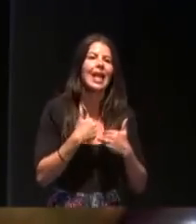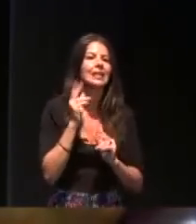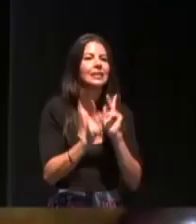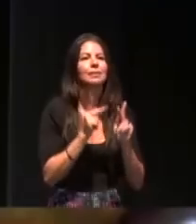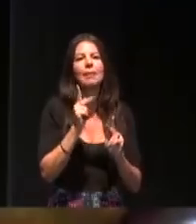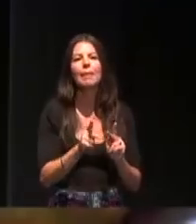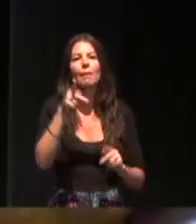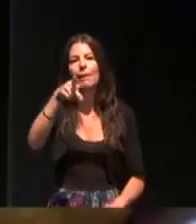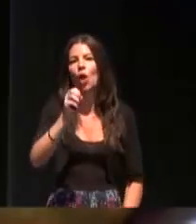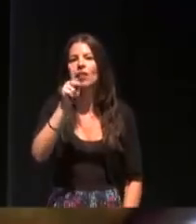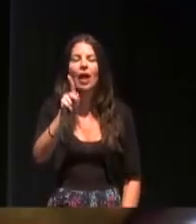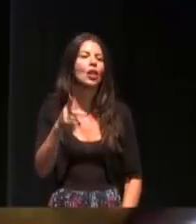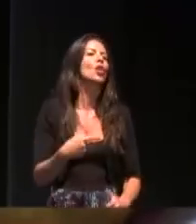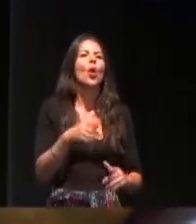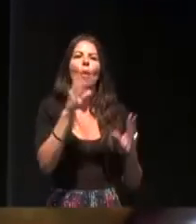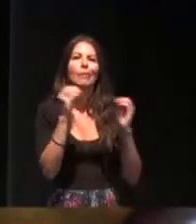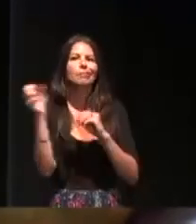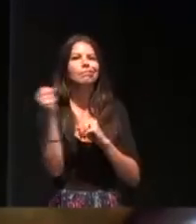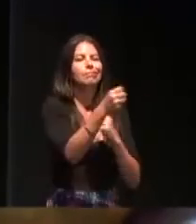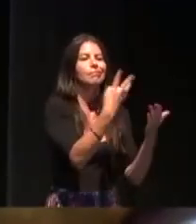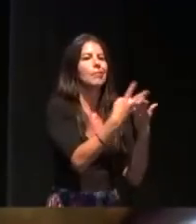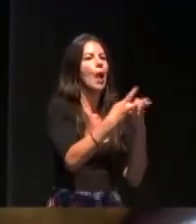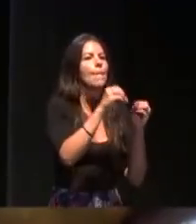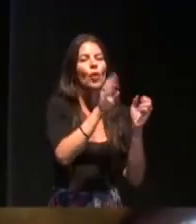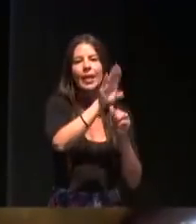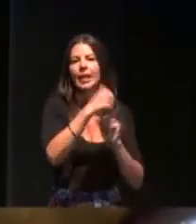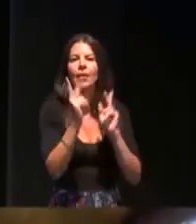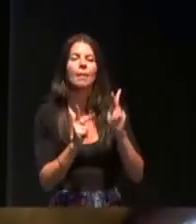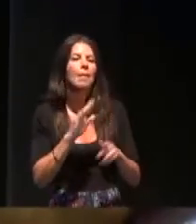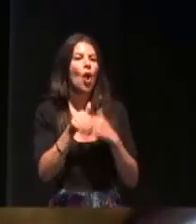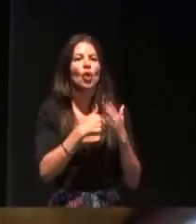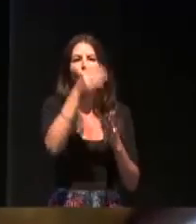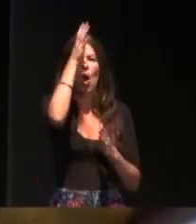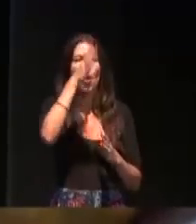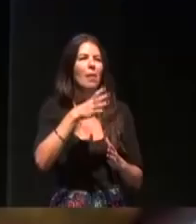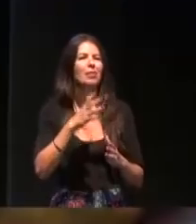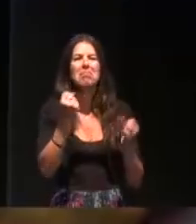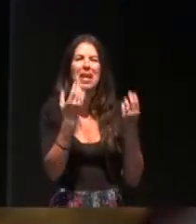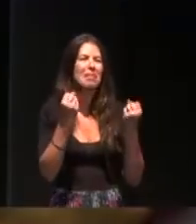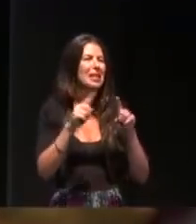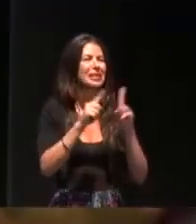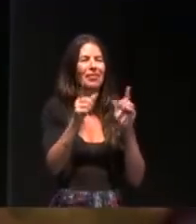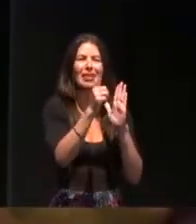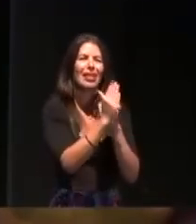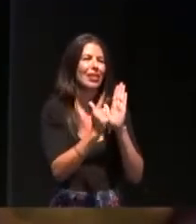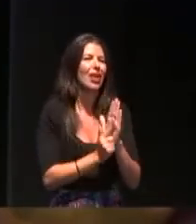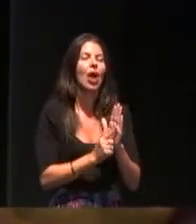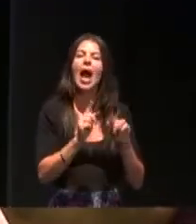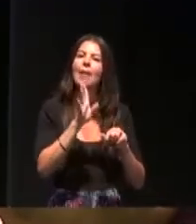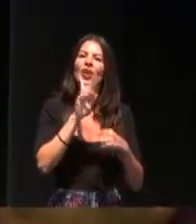of color more incarcerated than anybody else on the planet, and there's all manner of imperfections in the human law. I'm talking